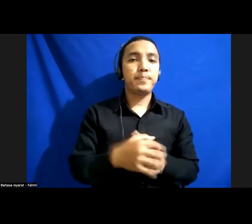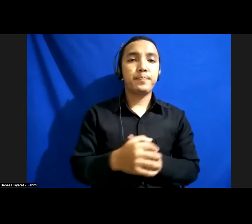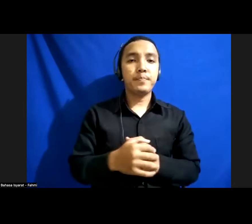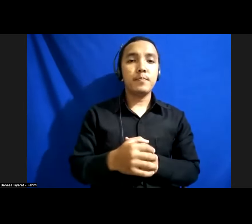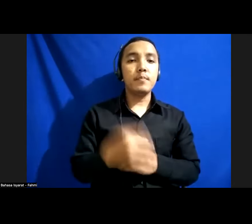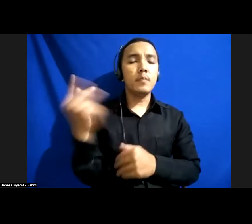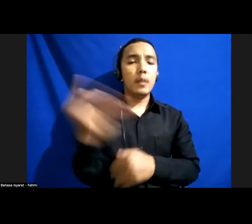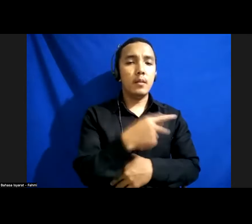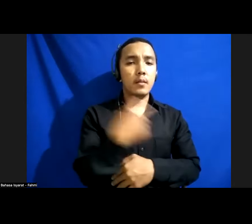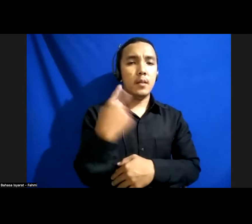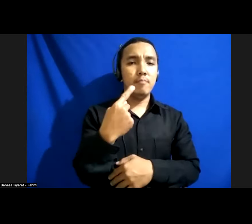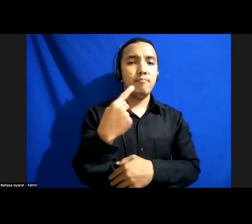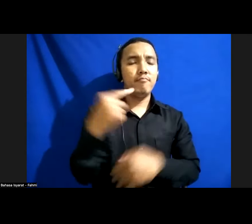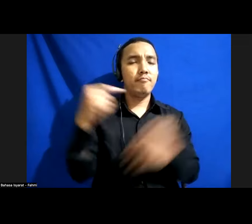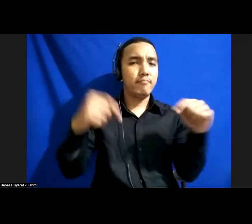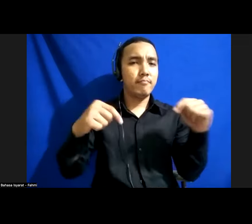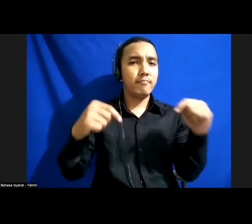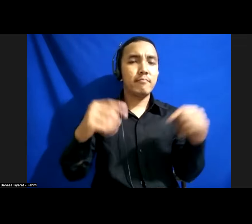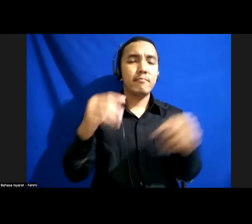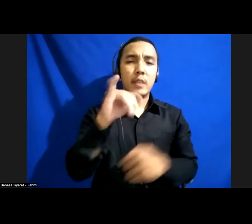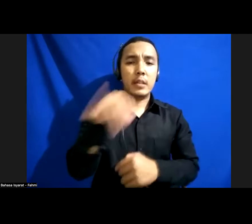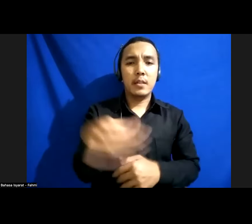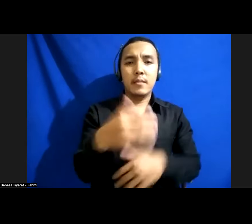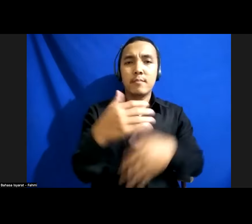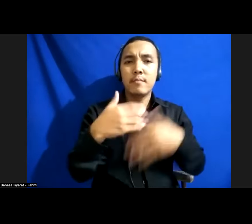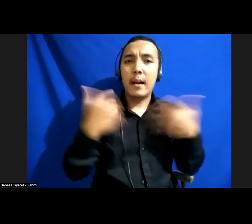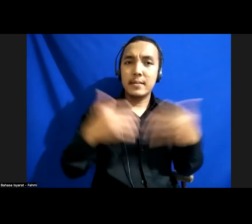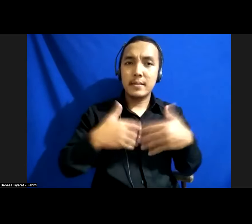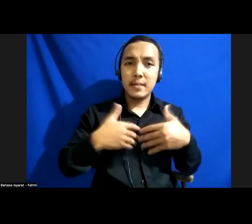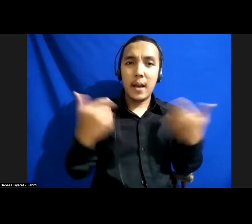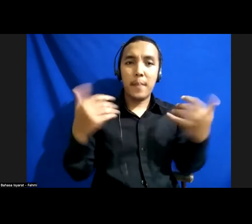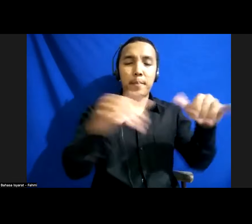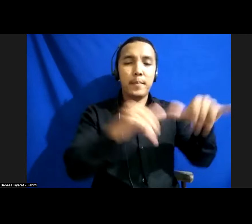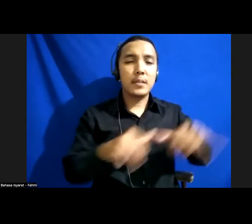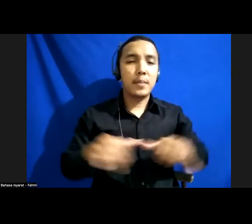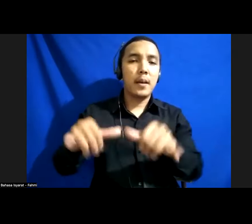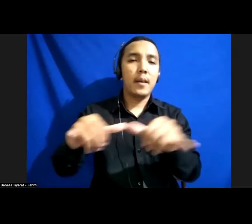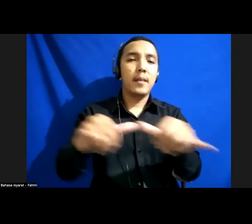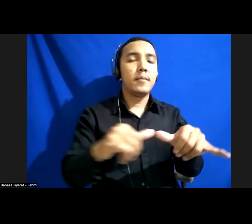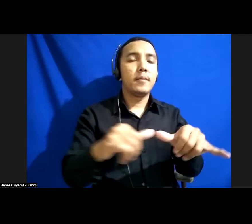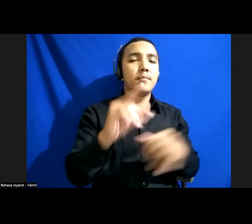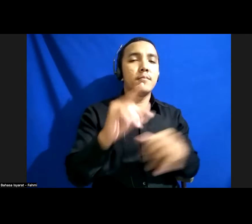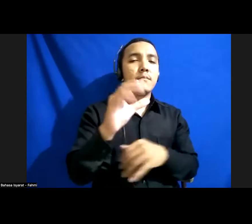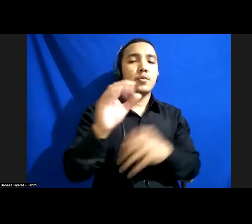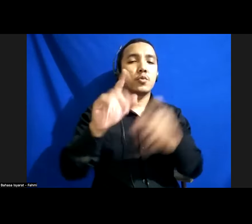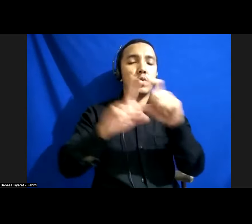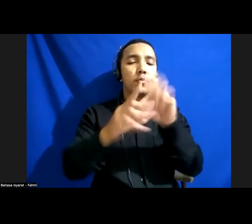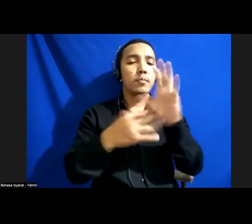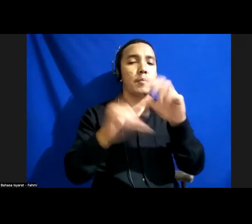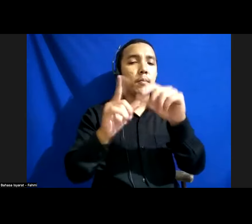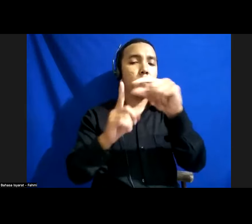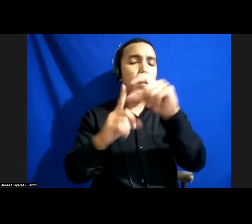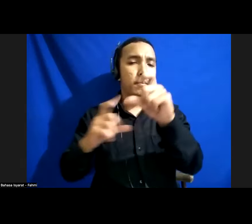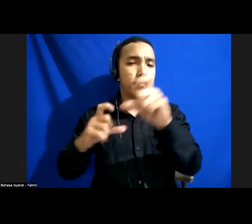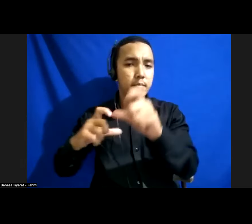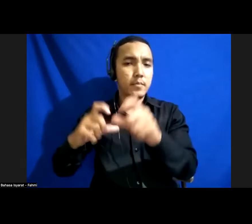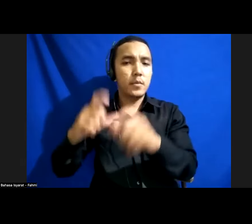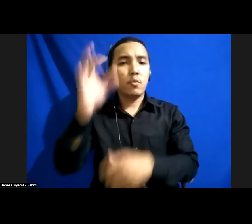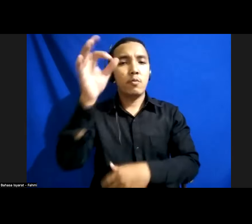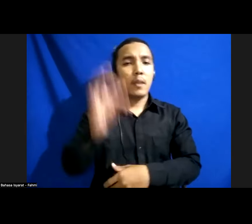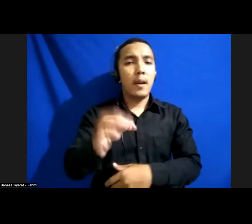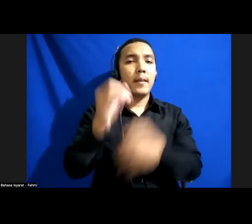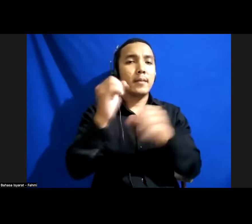can use this good opportunity as a good opportunity and the roadmap for of Banjarmasin, a disability inclusive city,